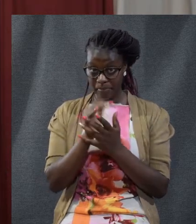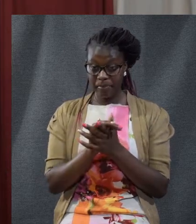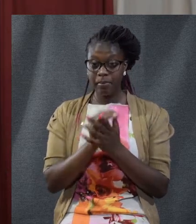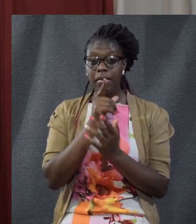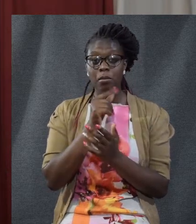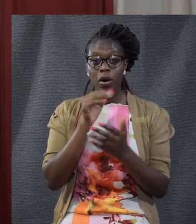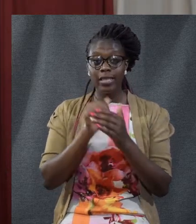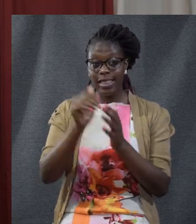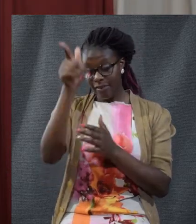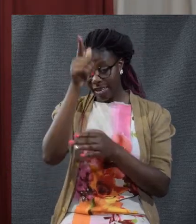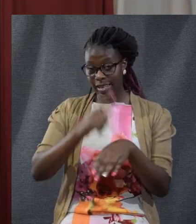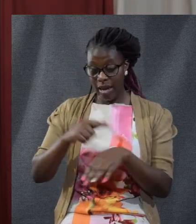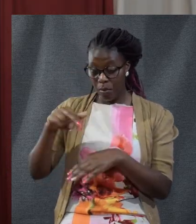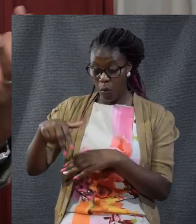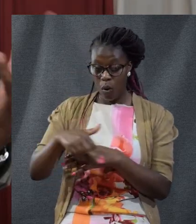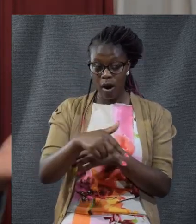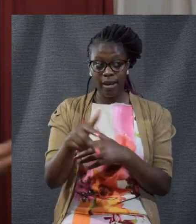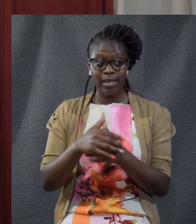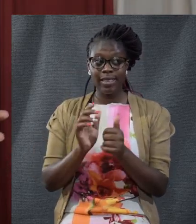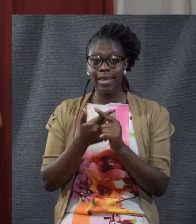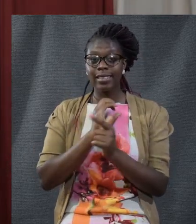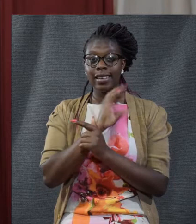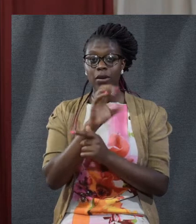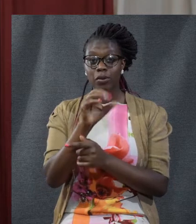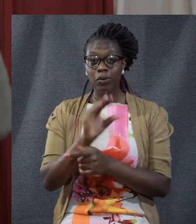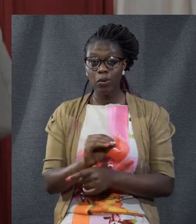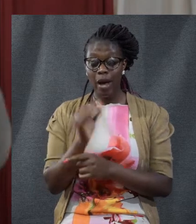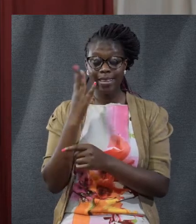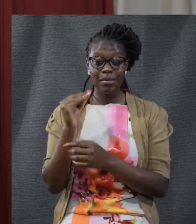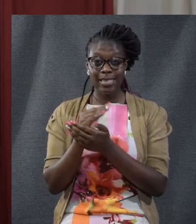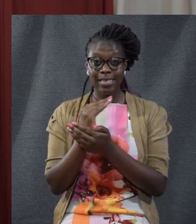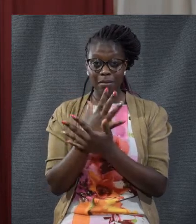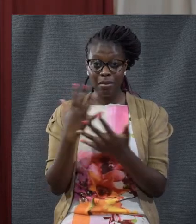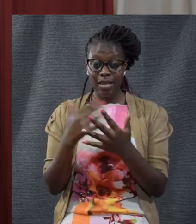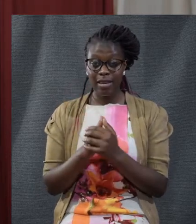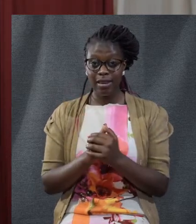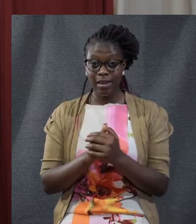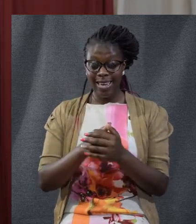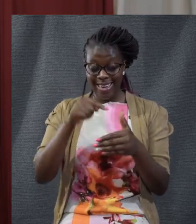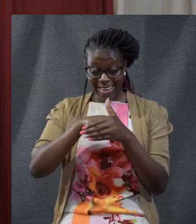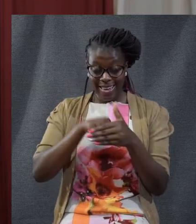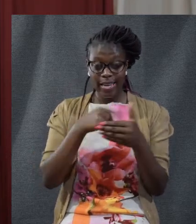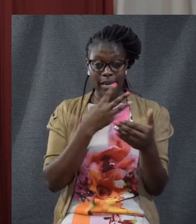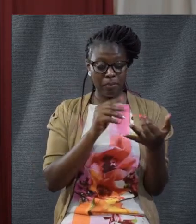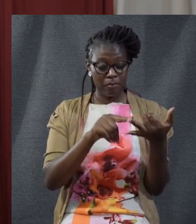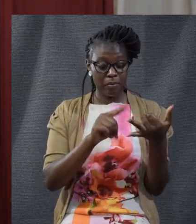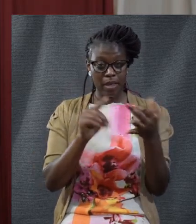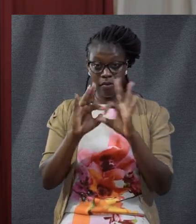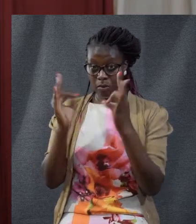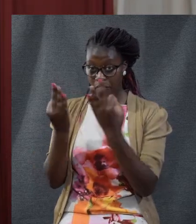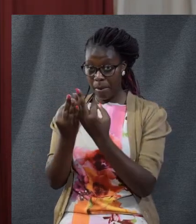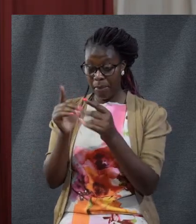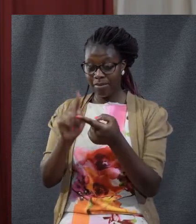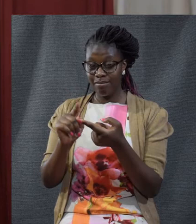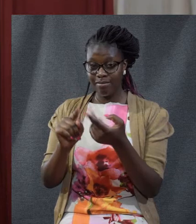in the village, boys as you walk around the streets. So he went through a desperation from within himself, from